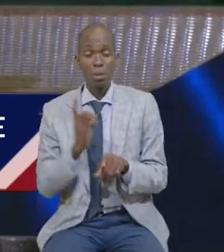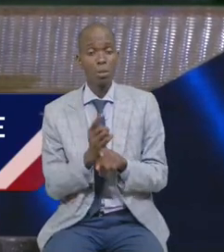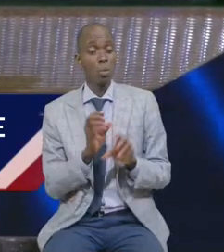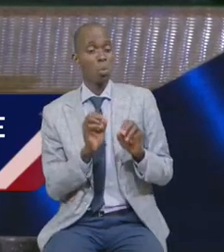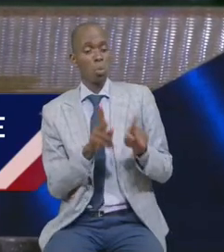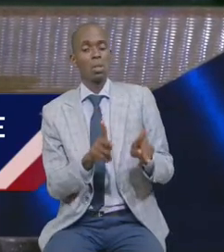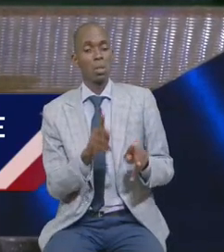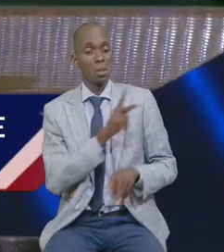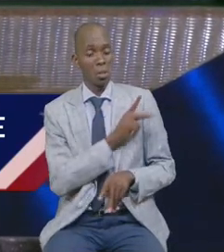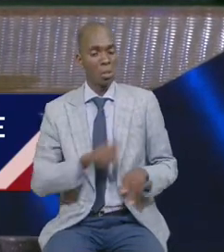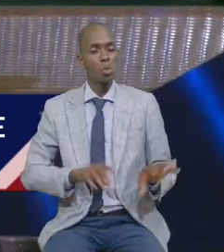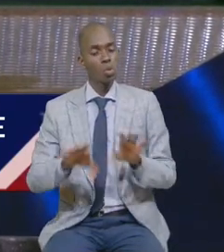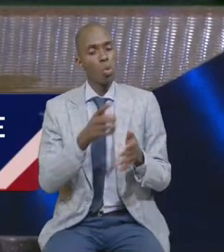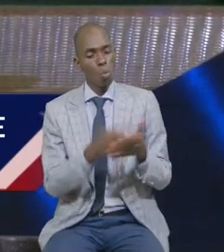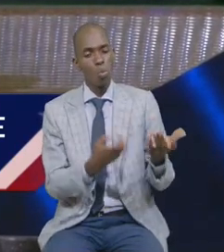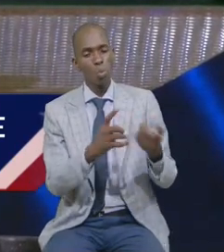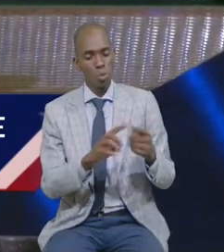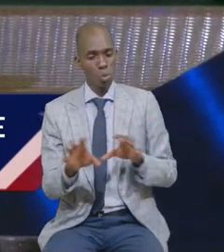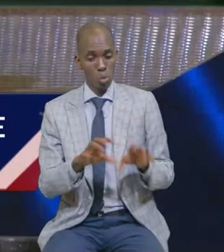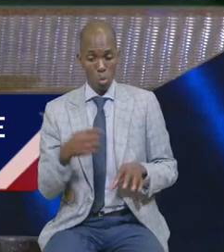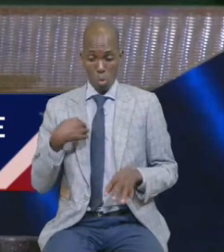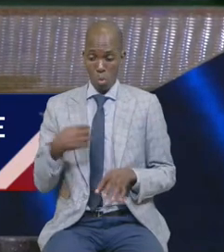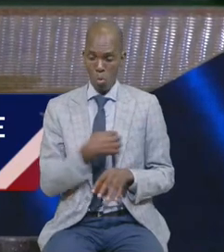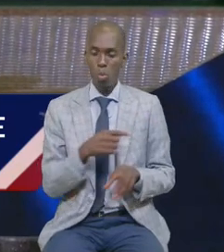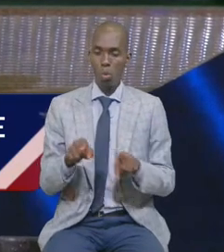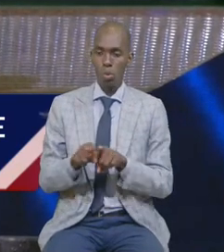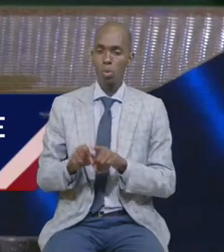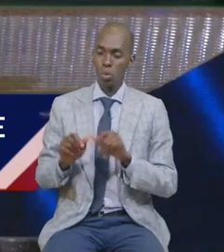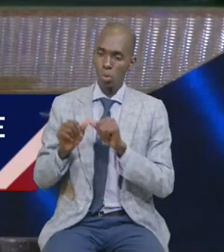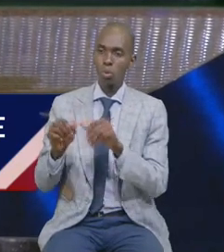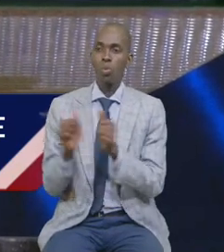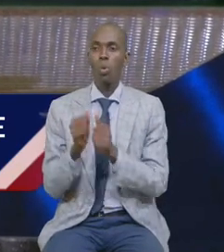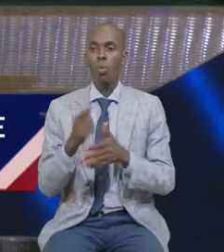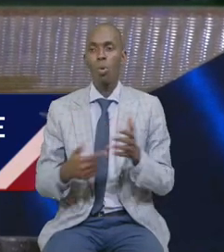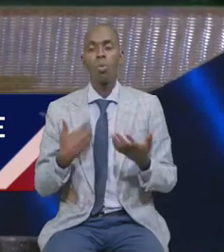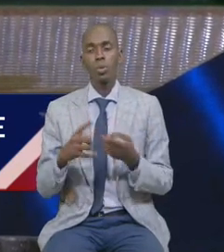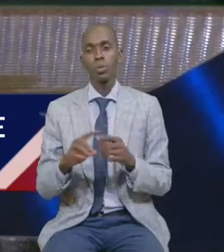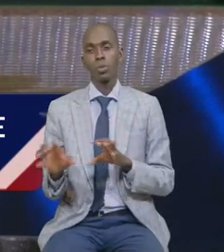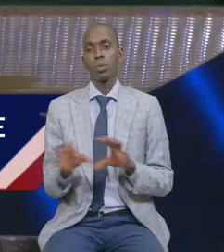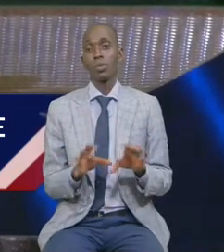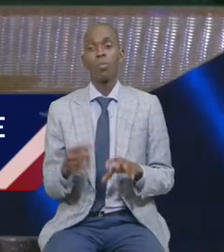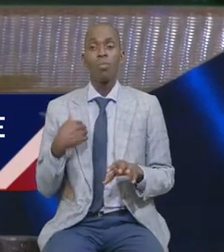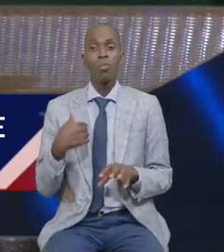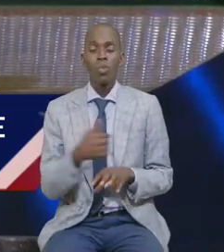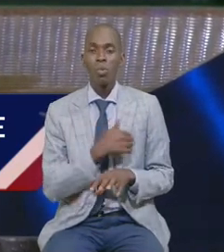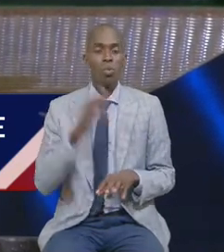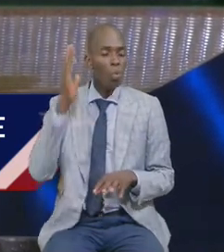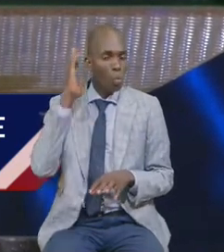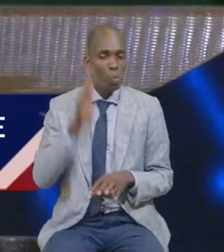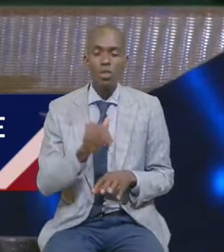do, and we will go ahead and do what we want to do. We will not do what we don't want to